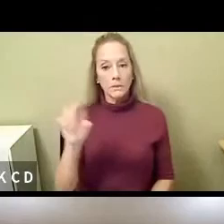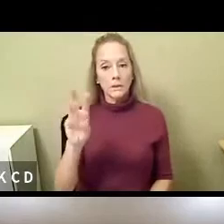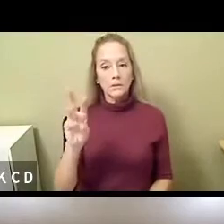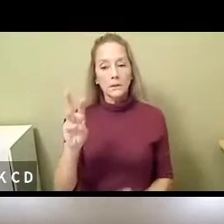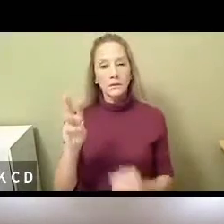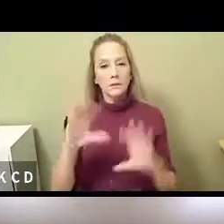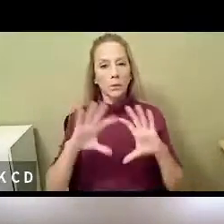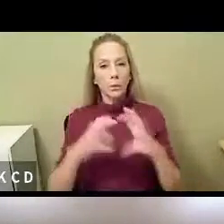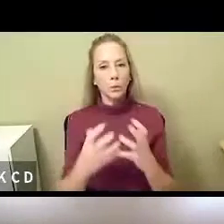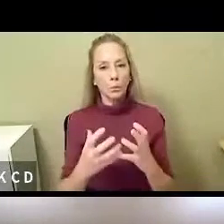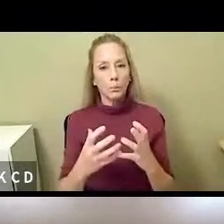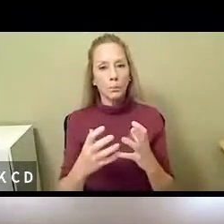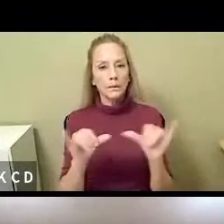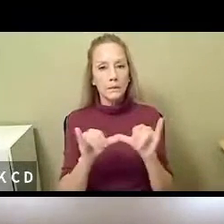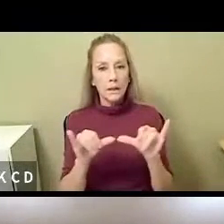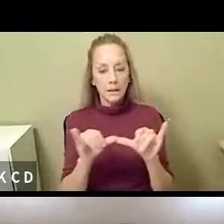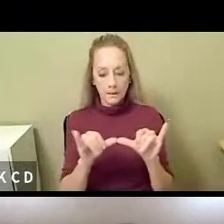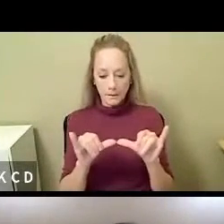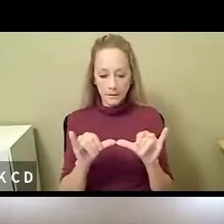suppression.